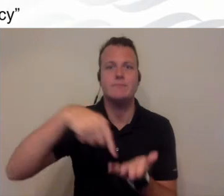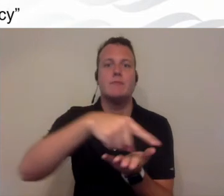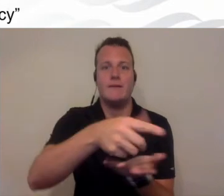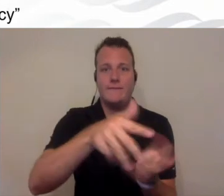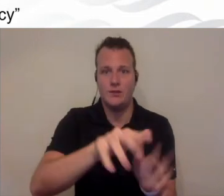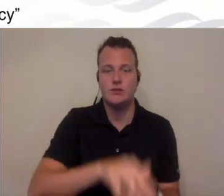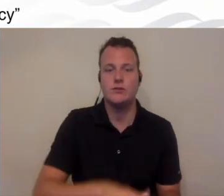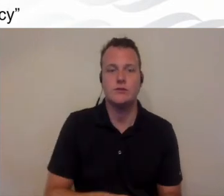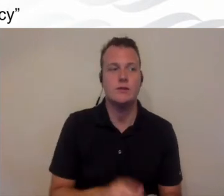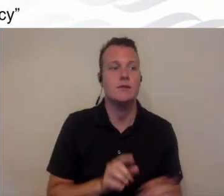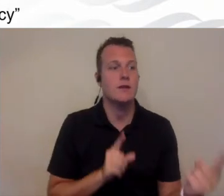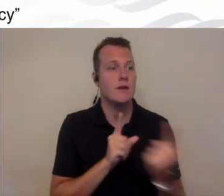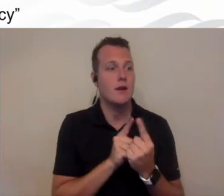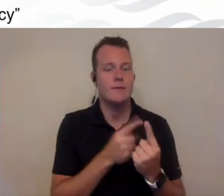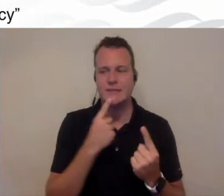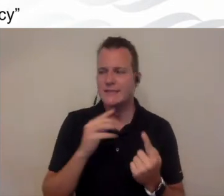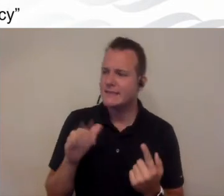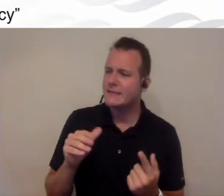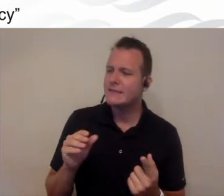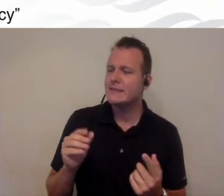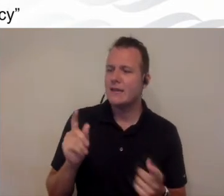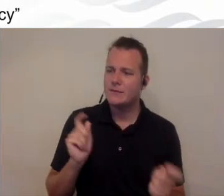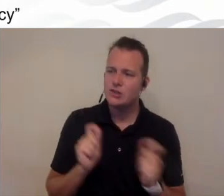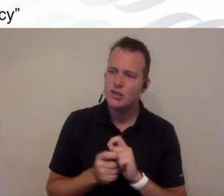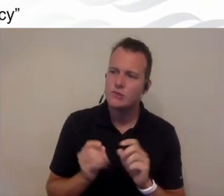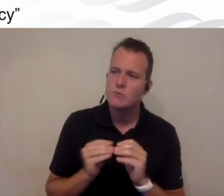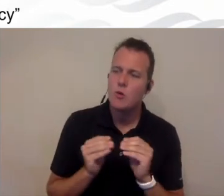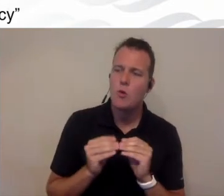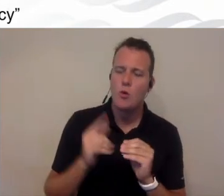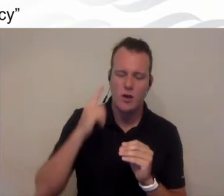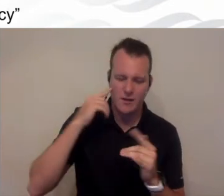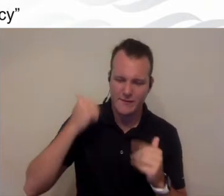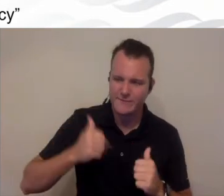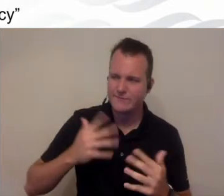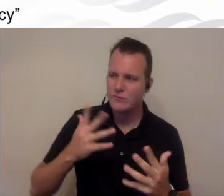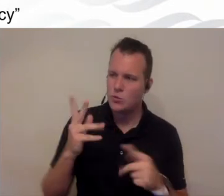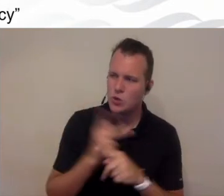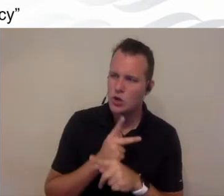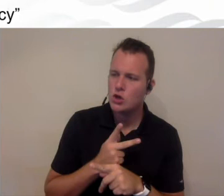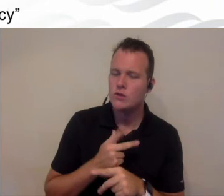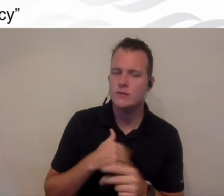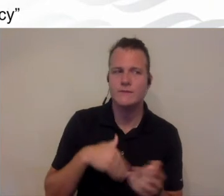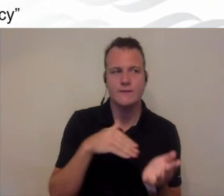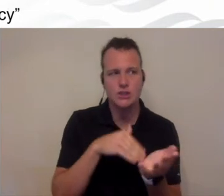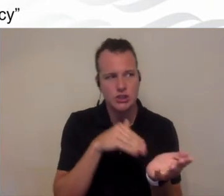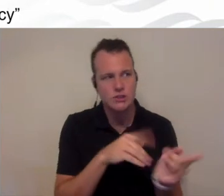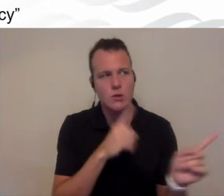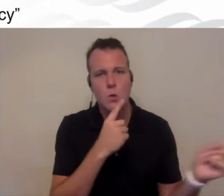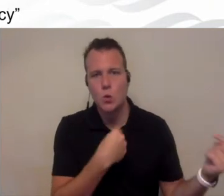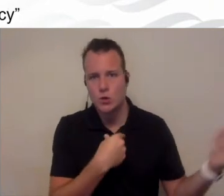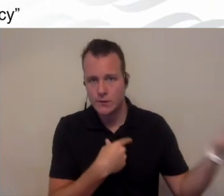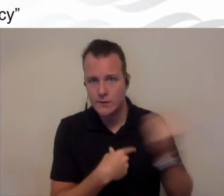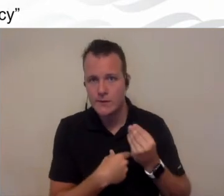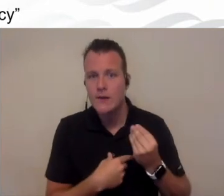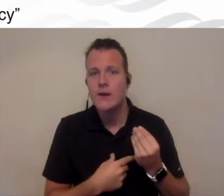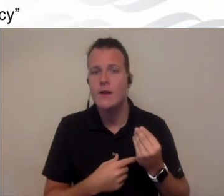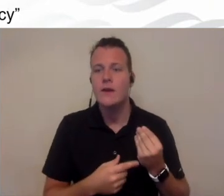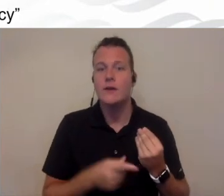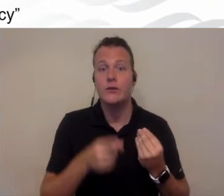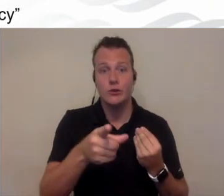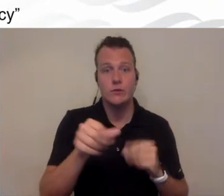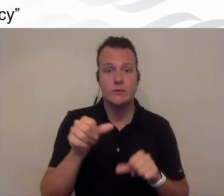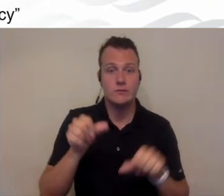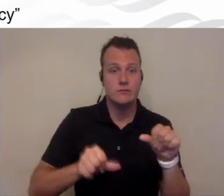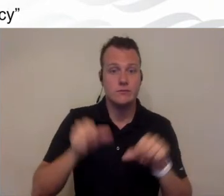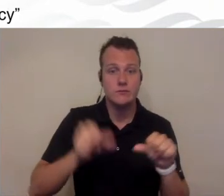street, and that visit was likely covered. And now maybe they come to see you, they've noticed more change, you have a physician order,